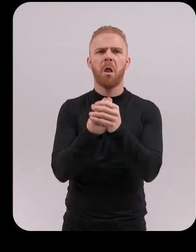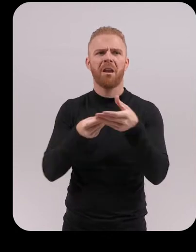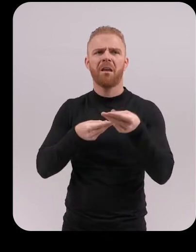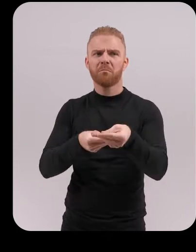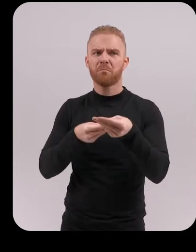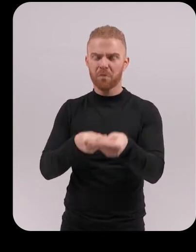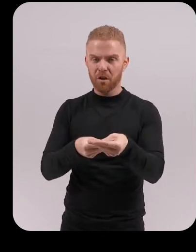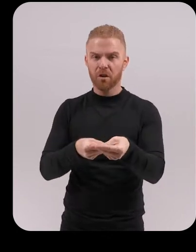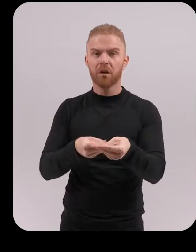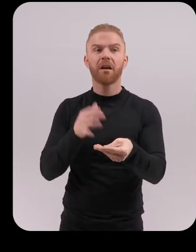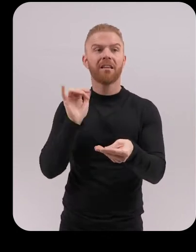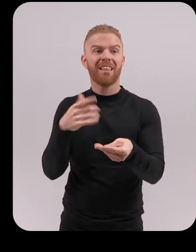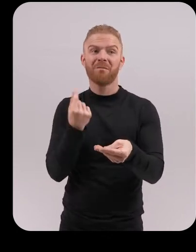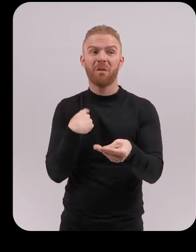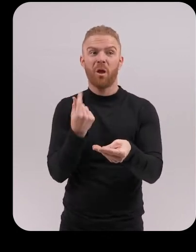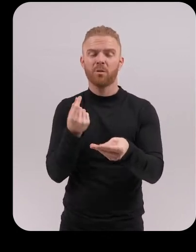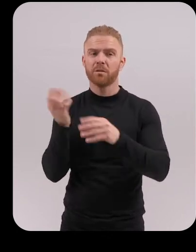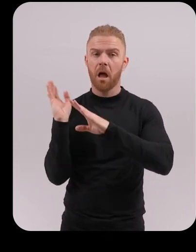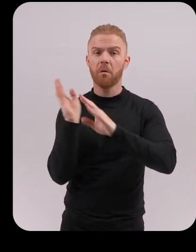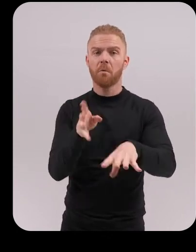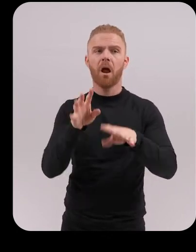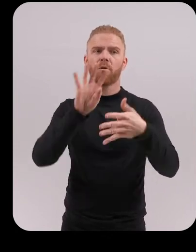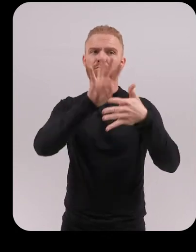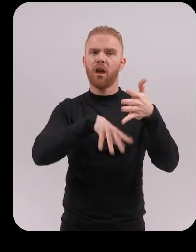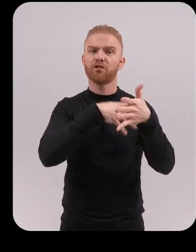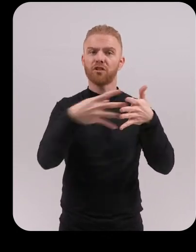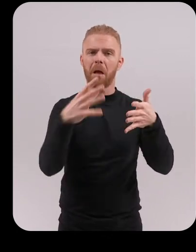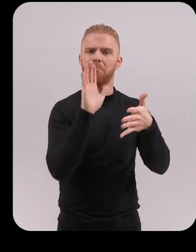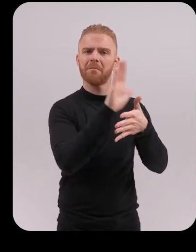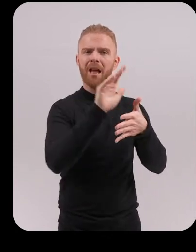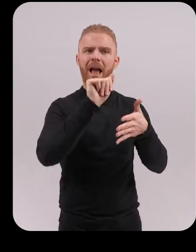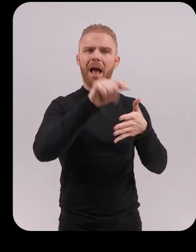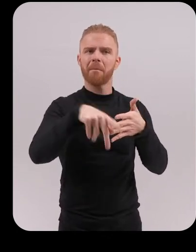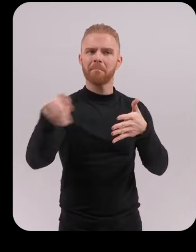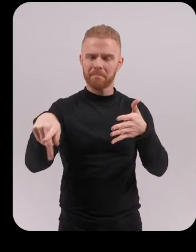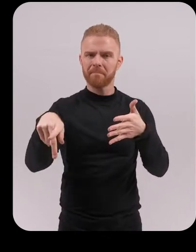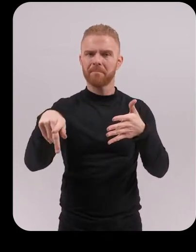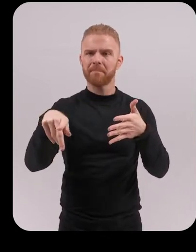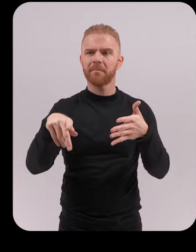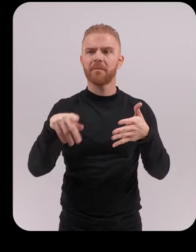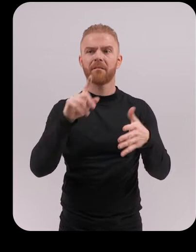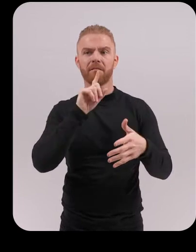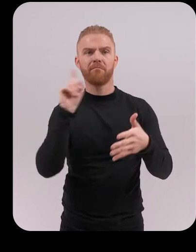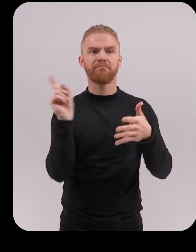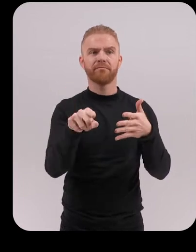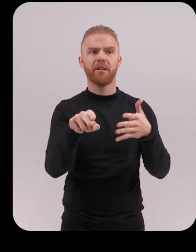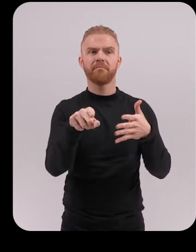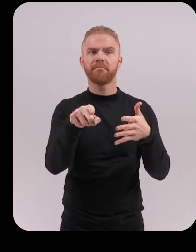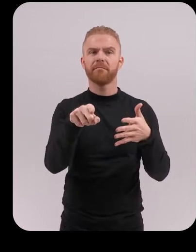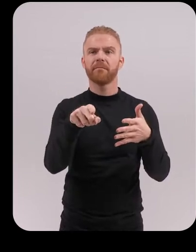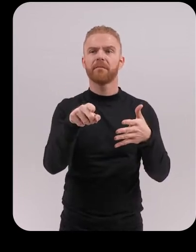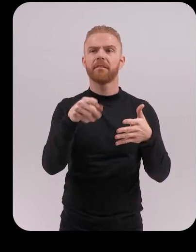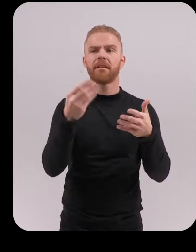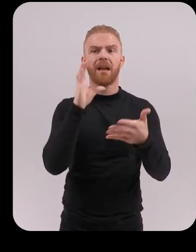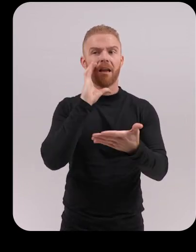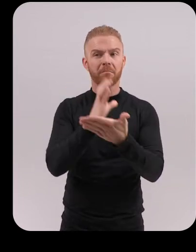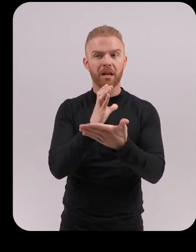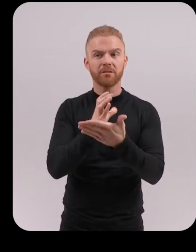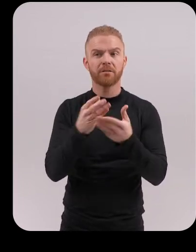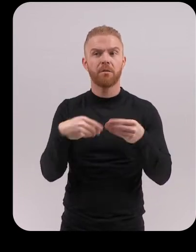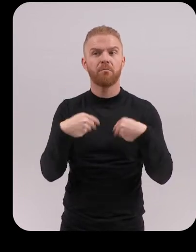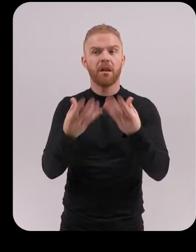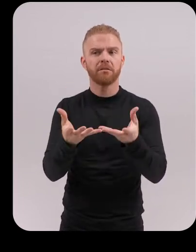what we did here was upload a wireframe of an app and give it a very informative prompt that reads, For the image provided, use Jetpack Compose to